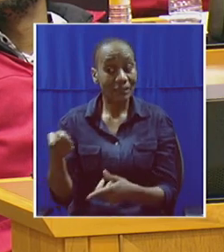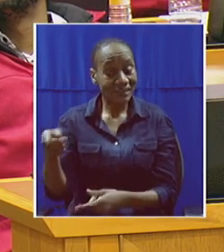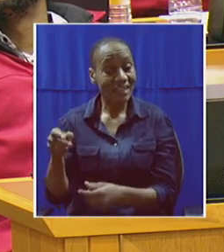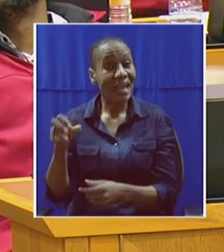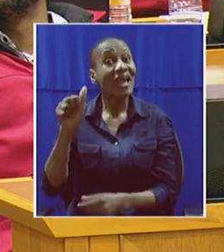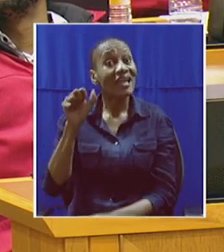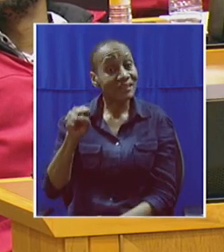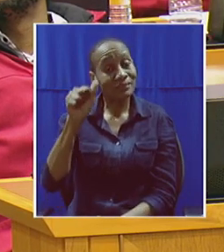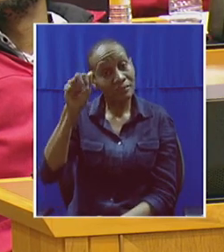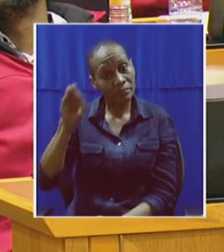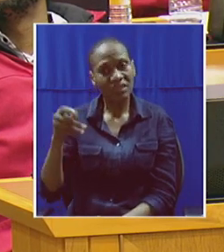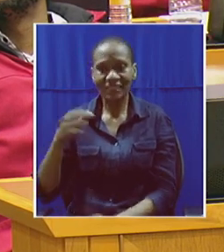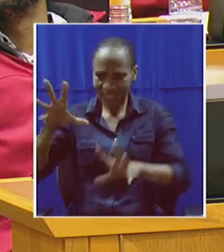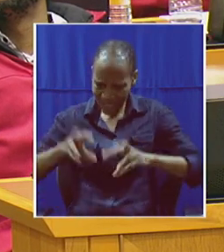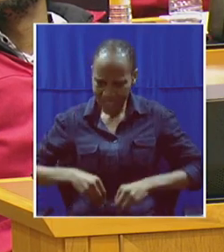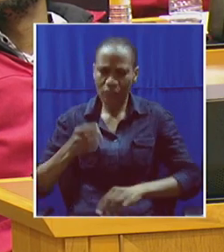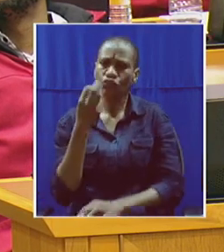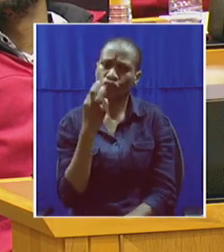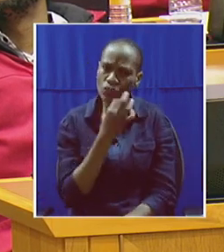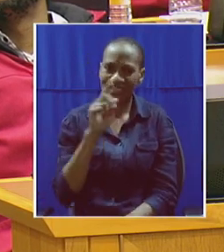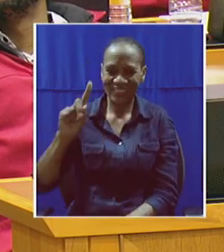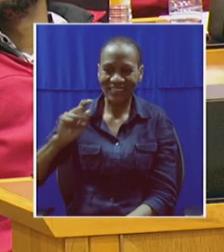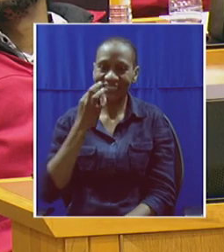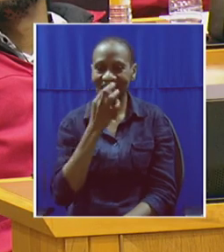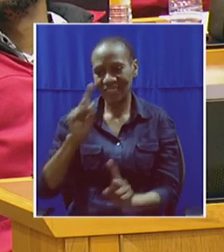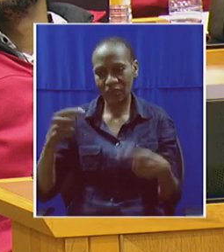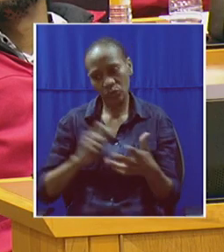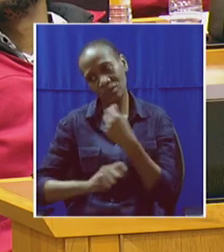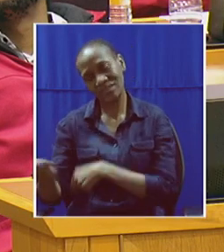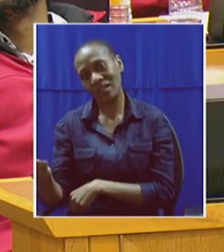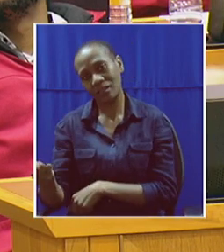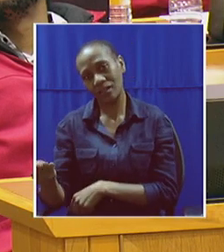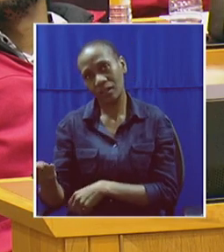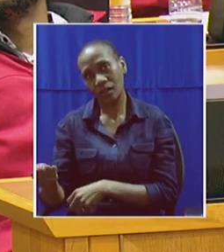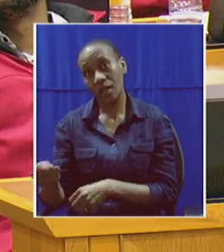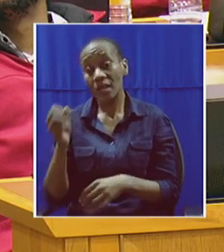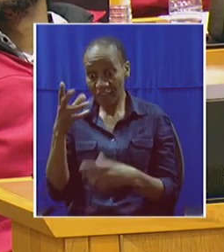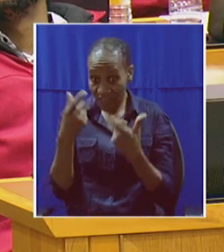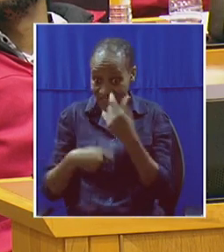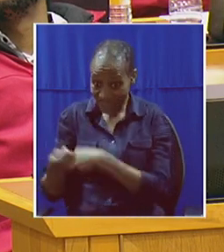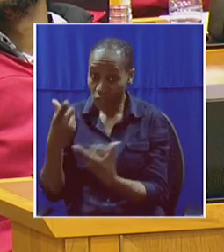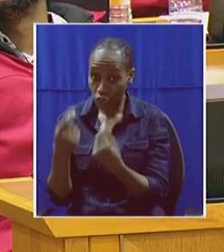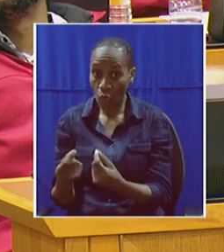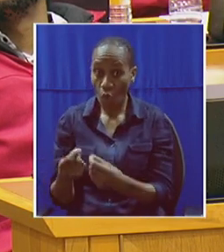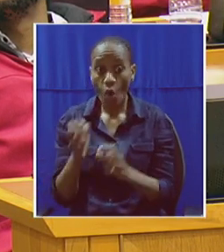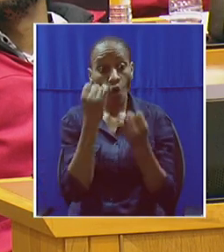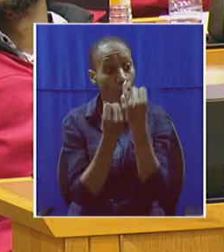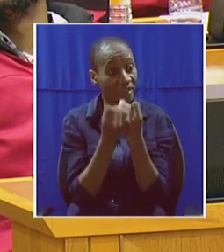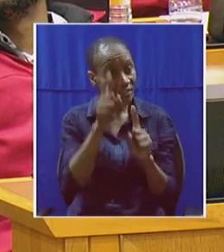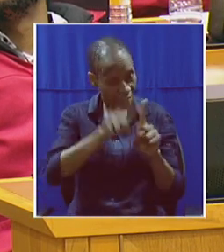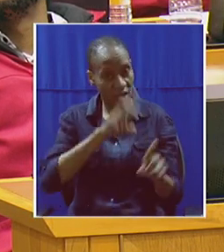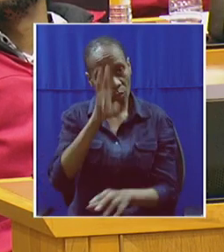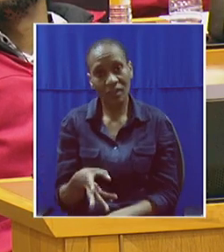admitted that they cannot uh sell off because it would then impact on their Competitive Edge the Competitive Edge of the